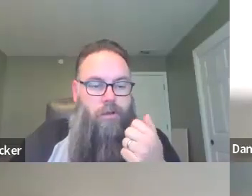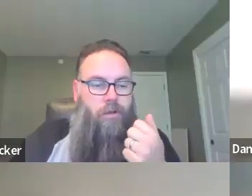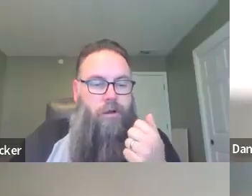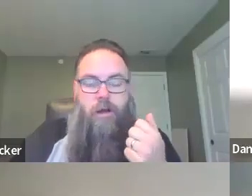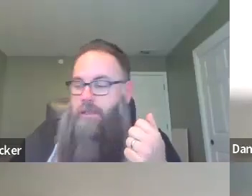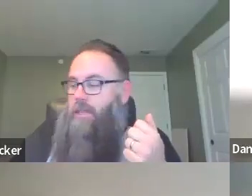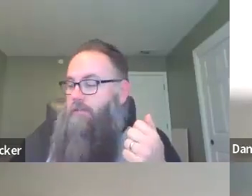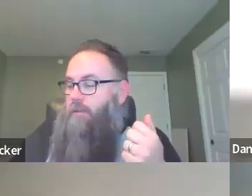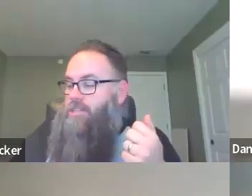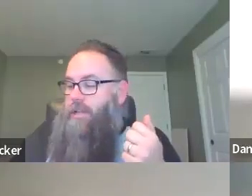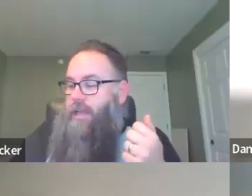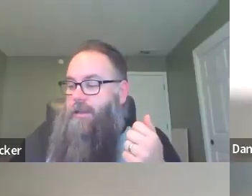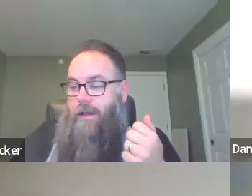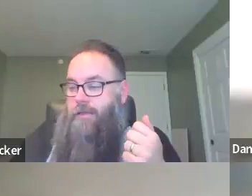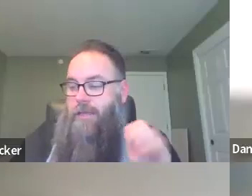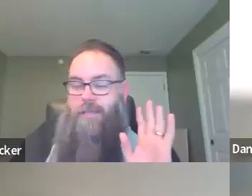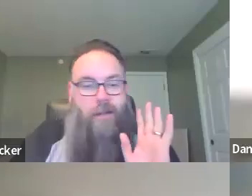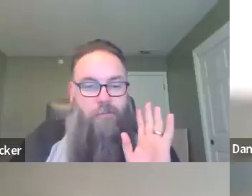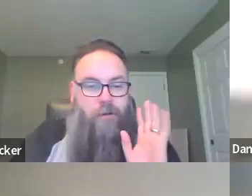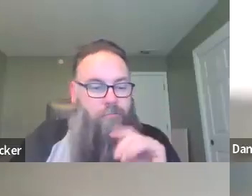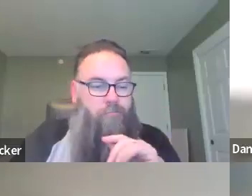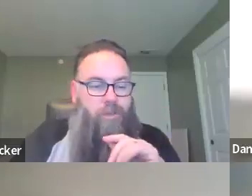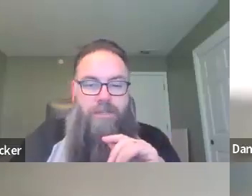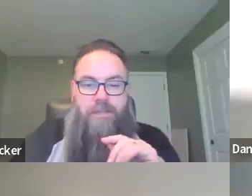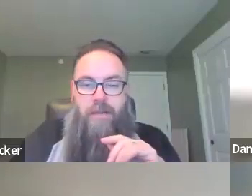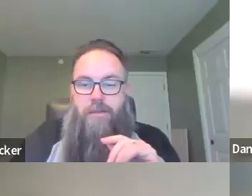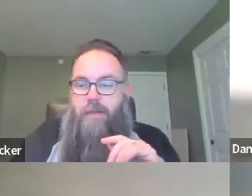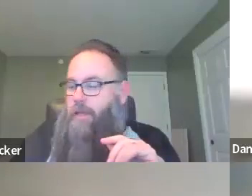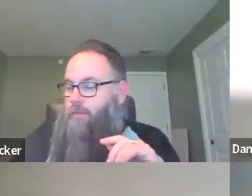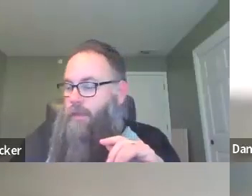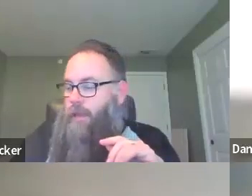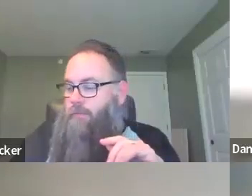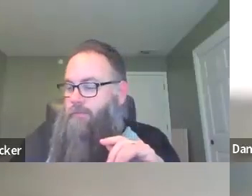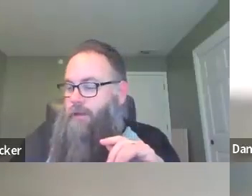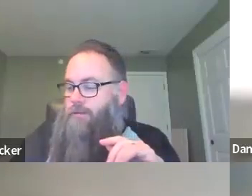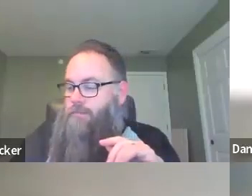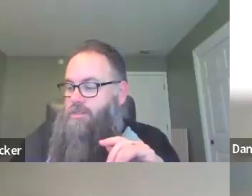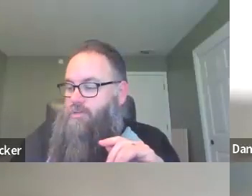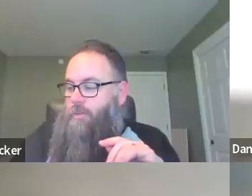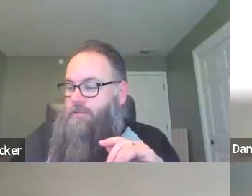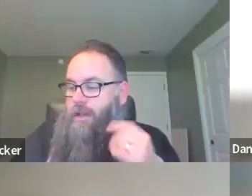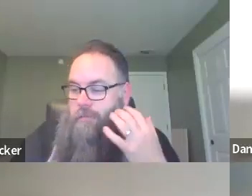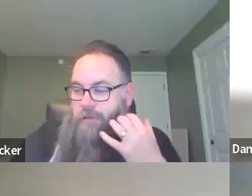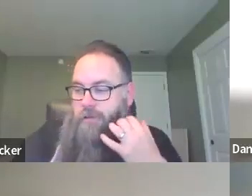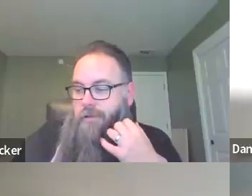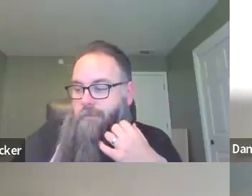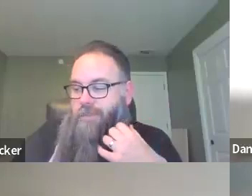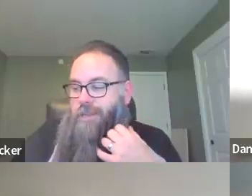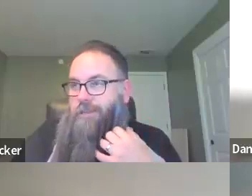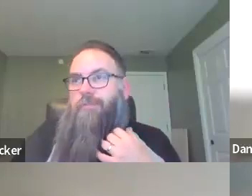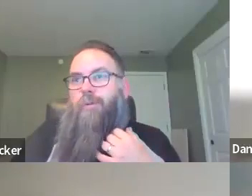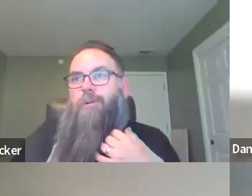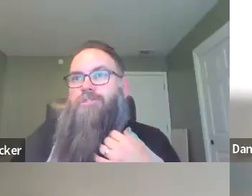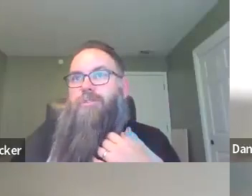dspstipend@altaregional.org. All right, thank you very much. And again, I can't say enough about what you guys have done. And we have just a short period of time to